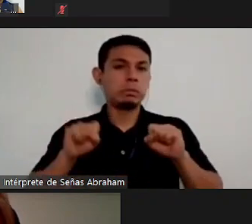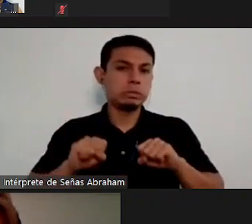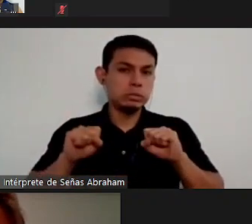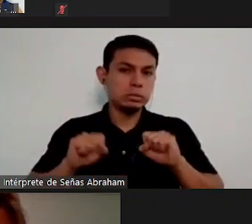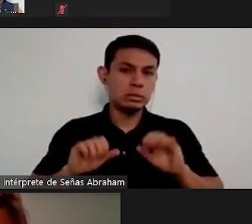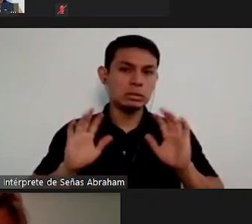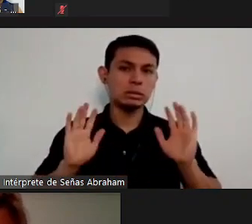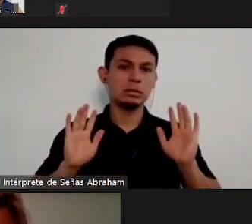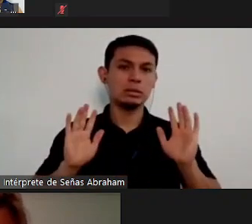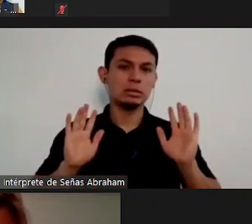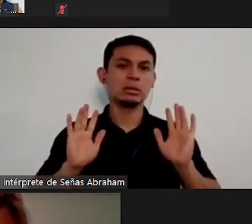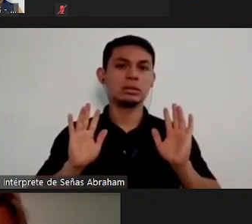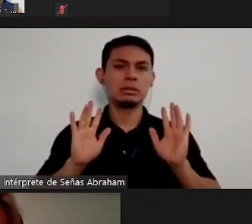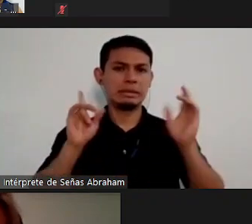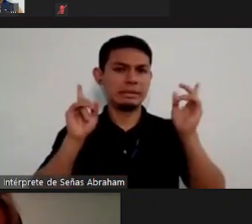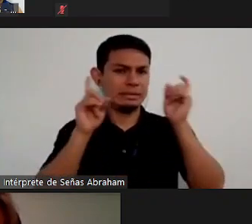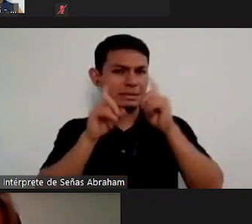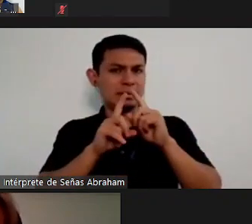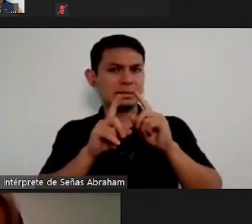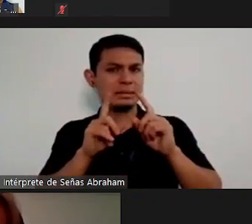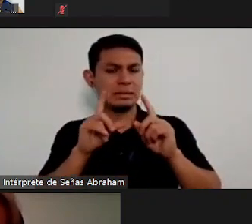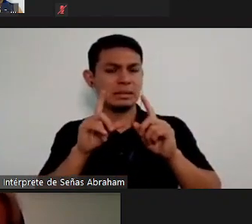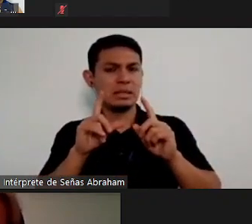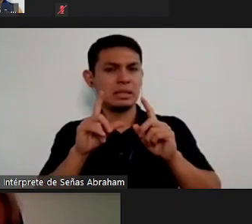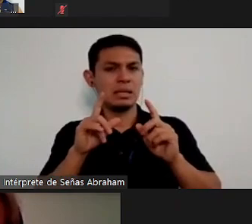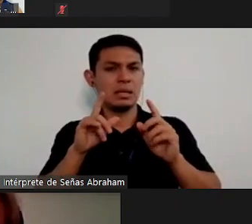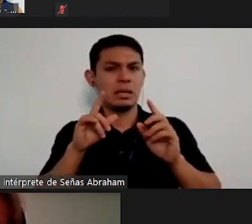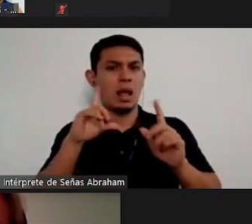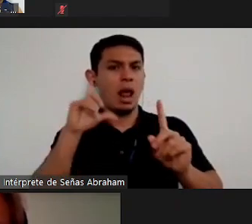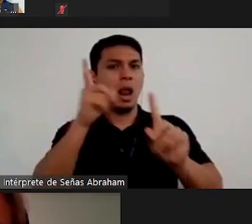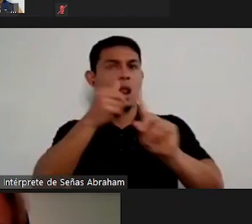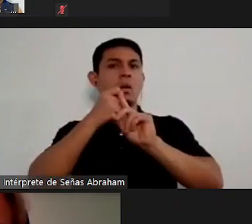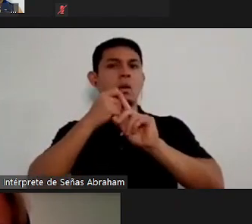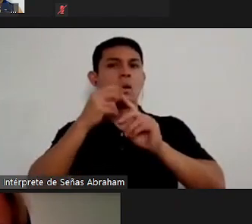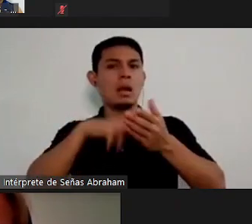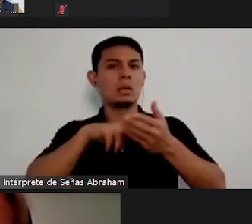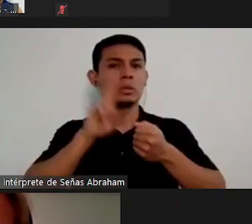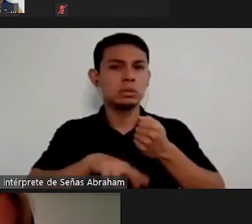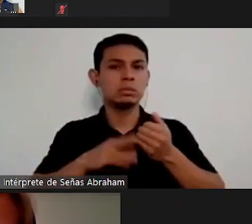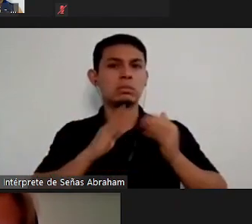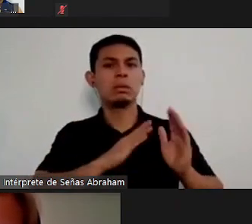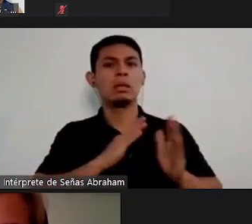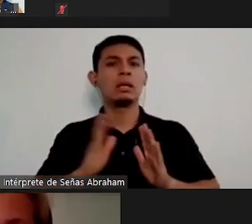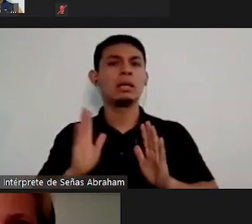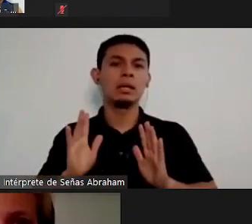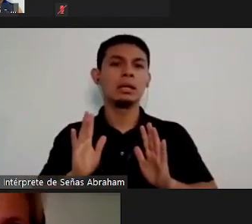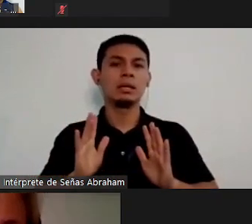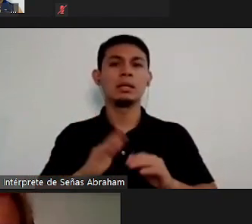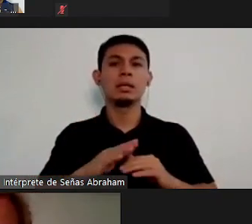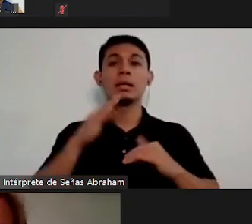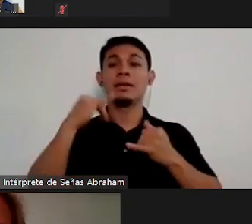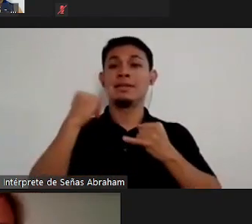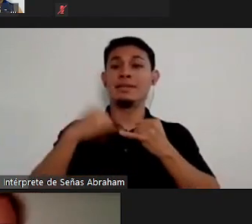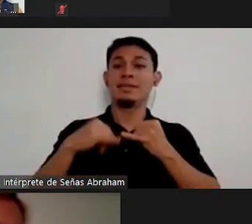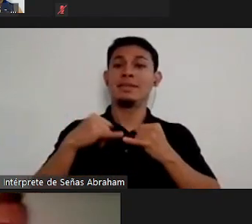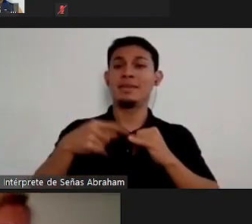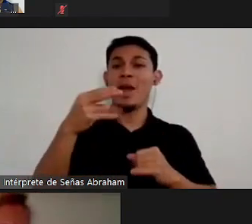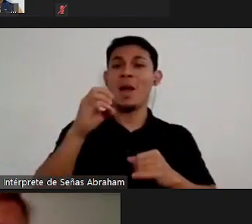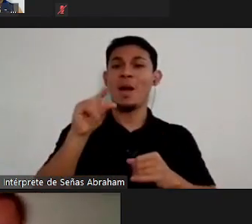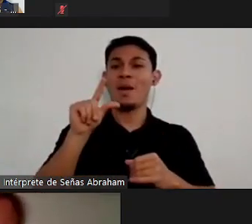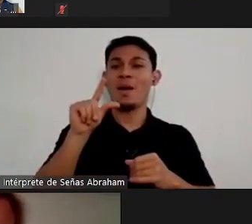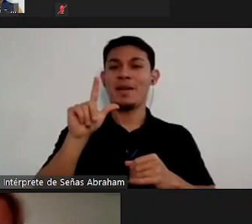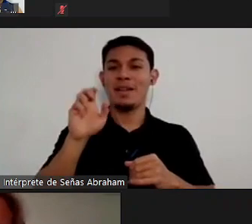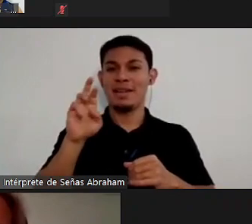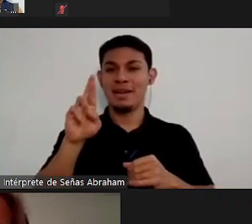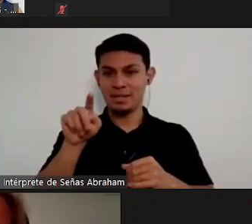and uh possibilities of more is it more complications for the plan and the results that we want in the plan and